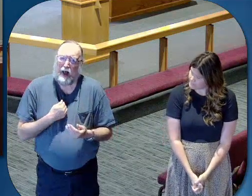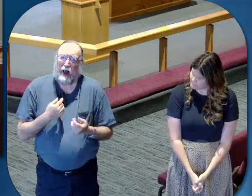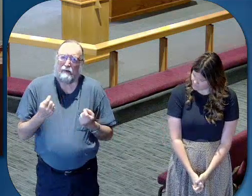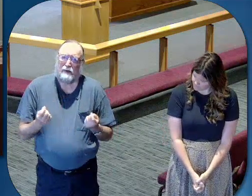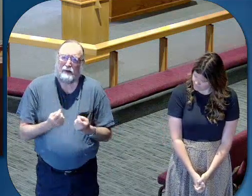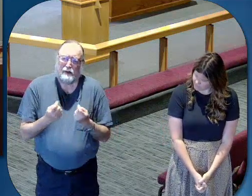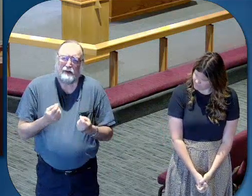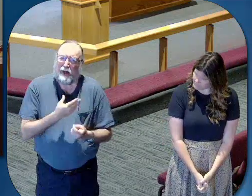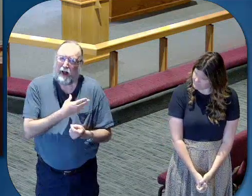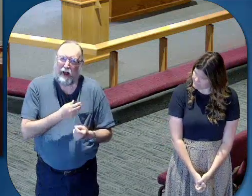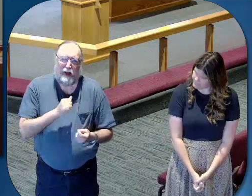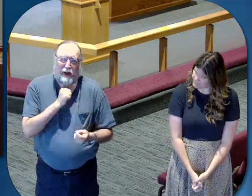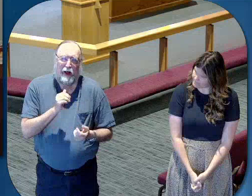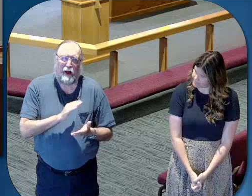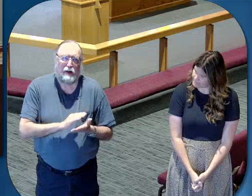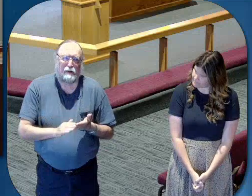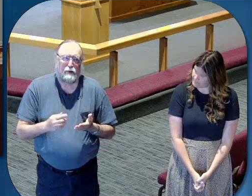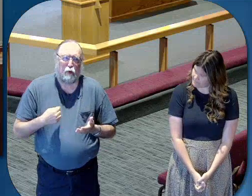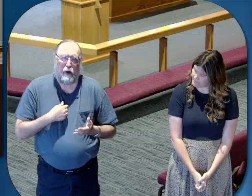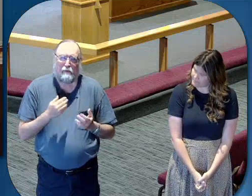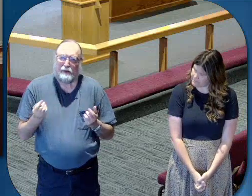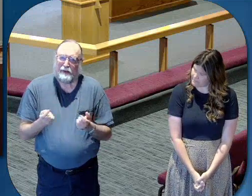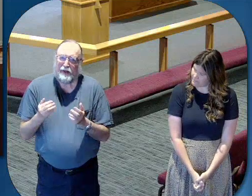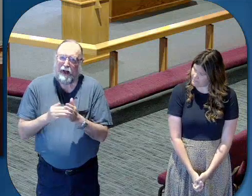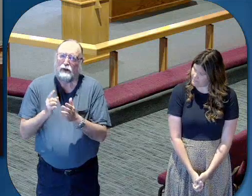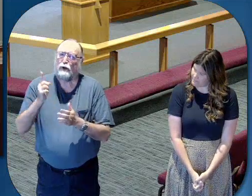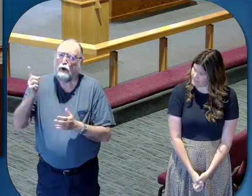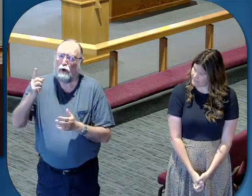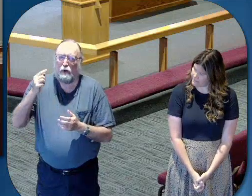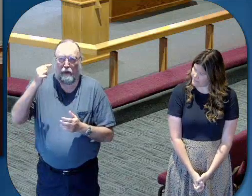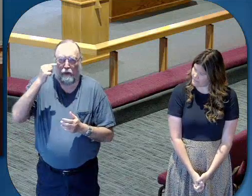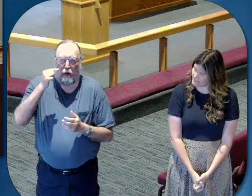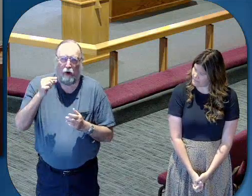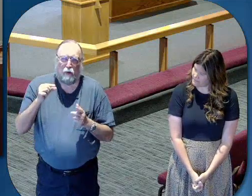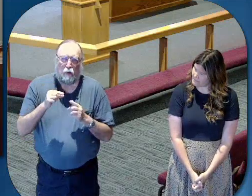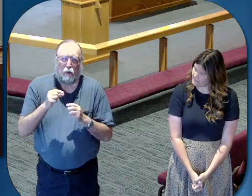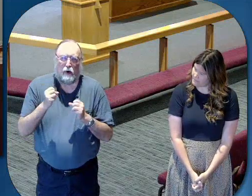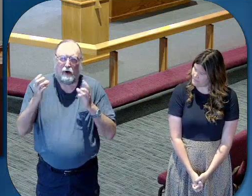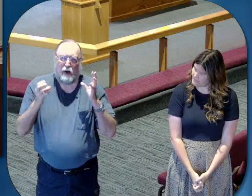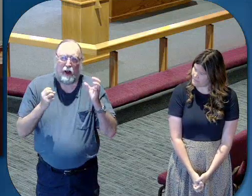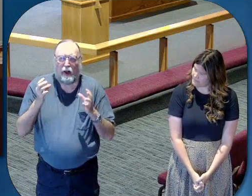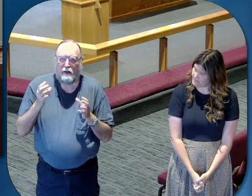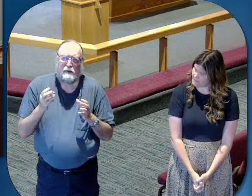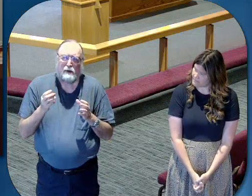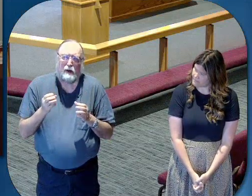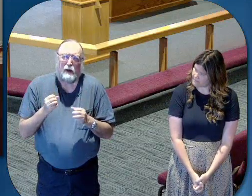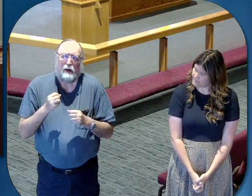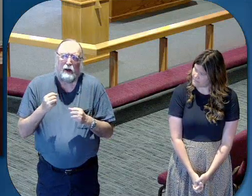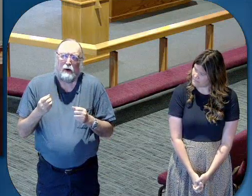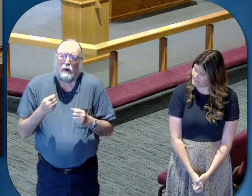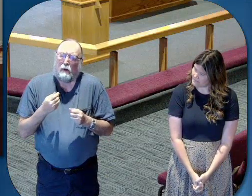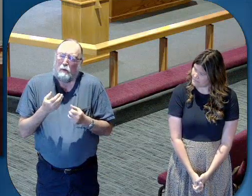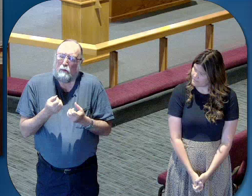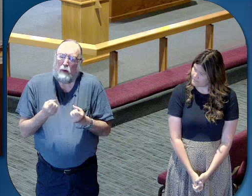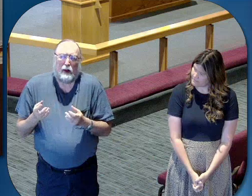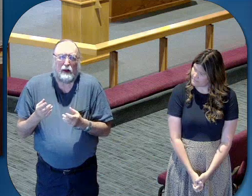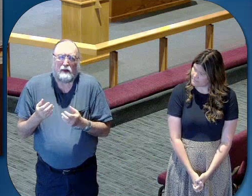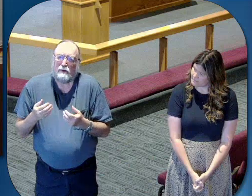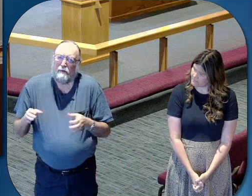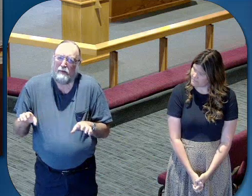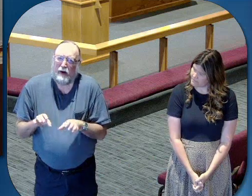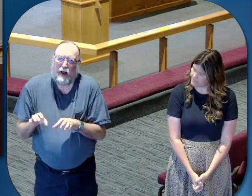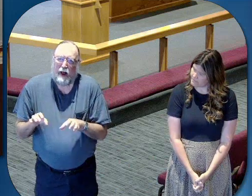nature, sinful and unclean. For we have sinned against you in thought, word, and deed, by what we have